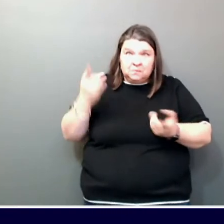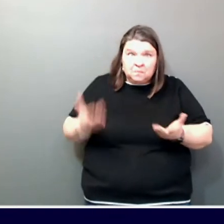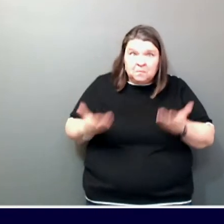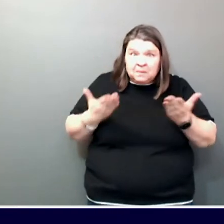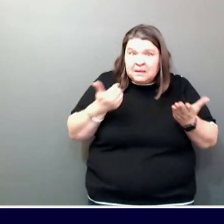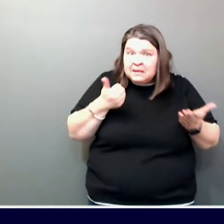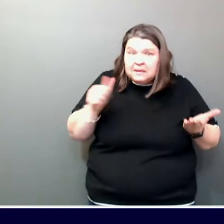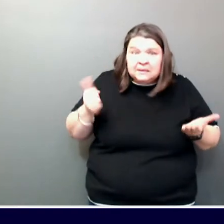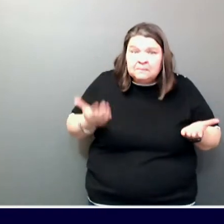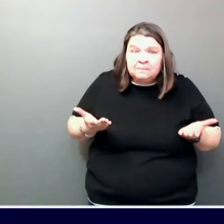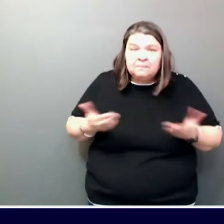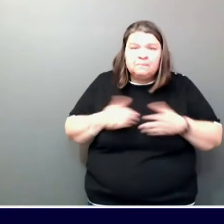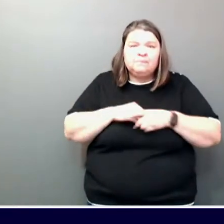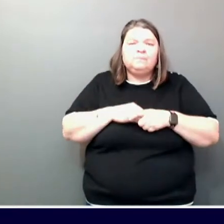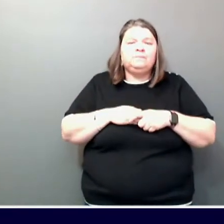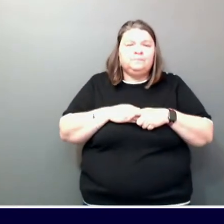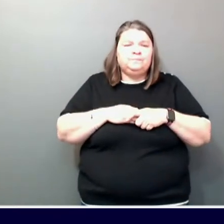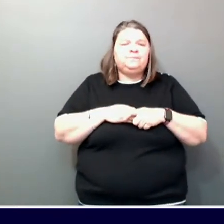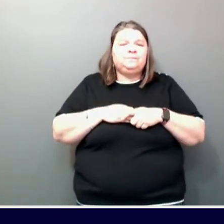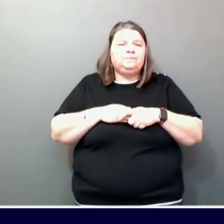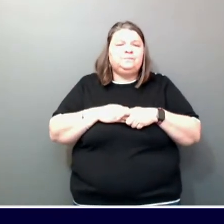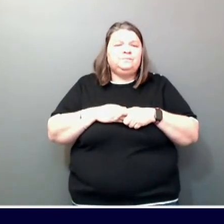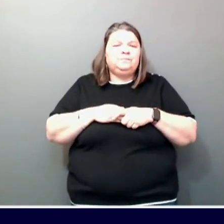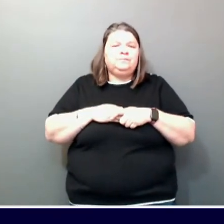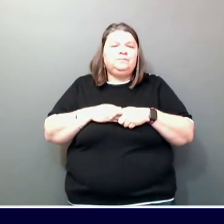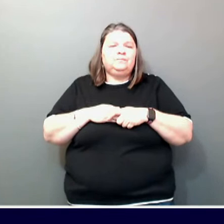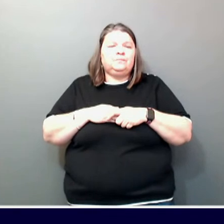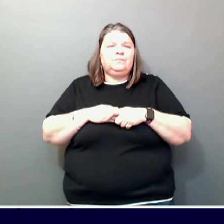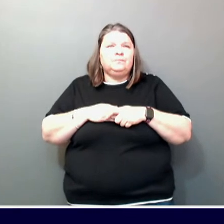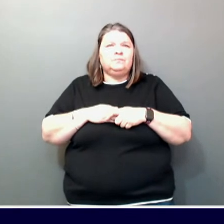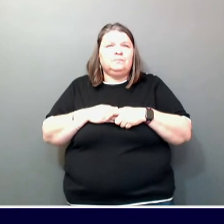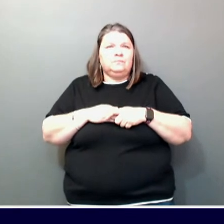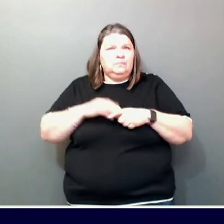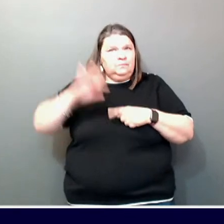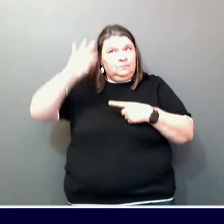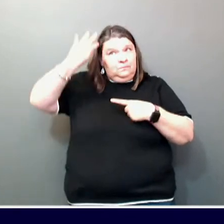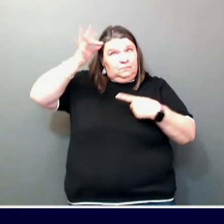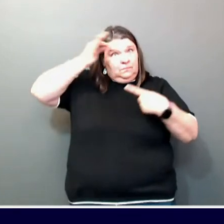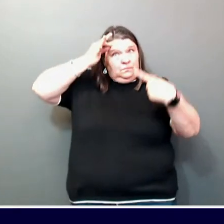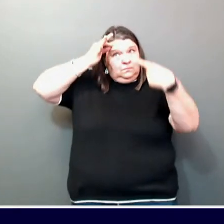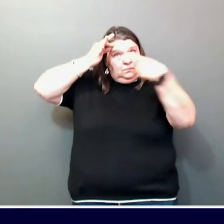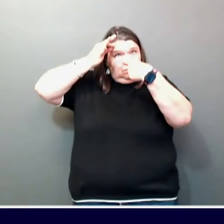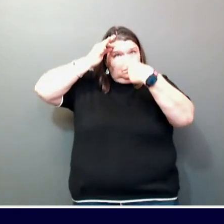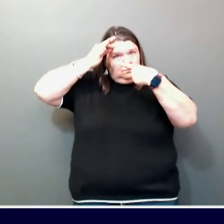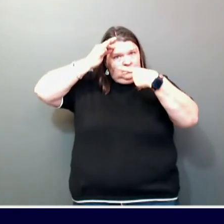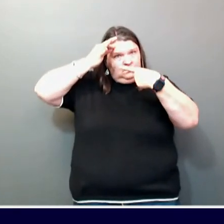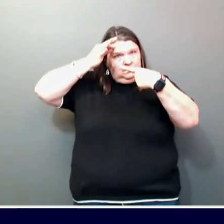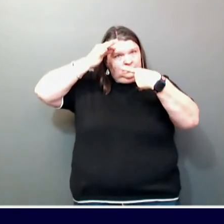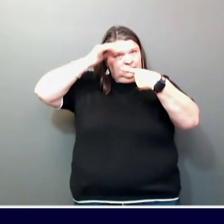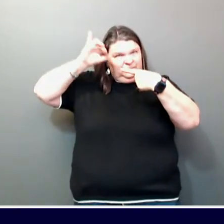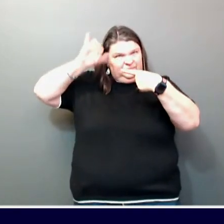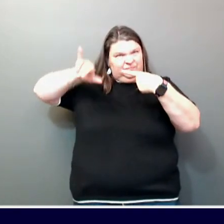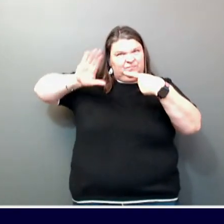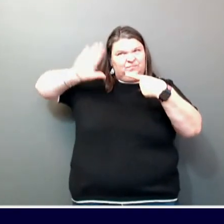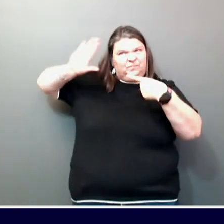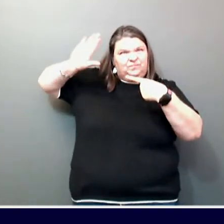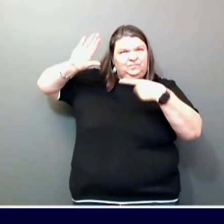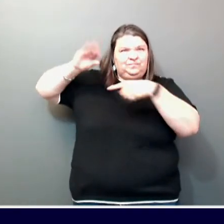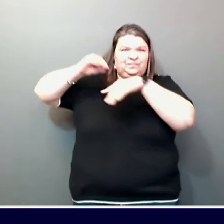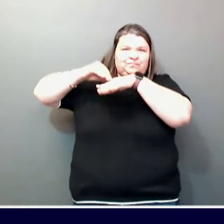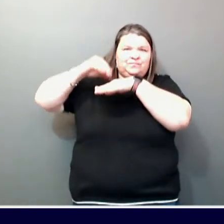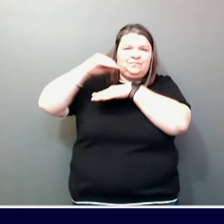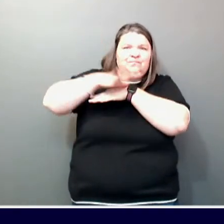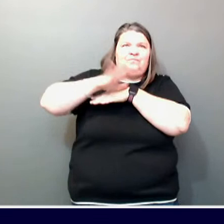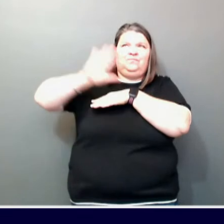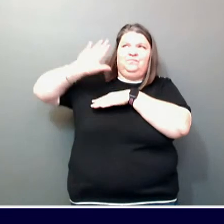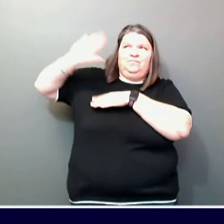answer that, which is the short answer is that there is federal guidance on what healthcare facilities must do to respect the right